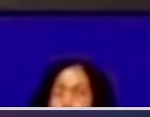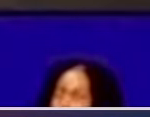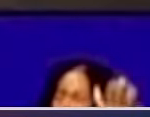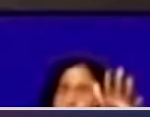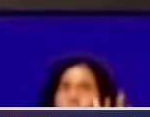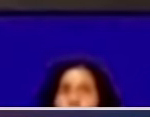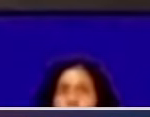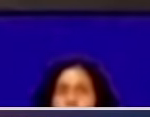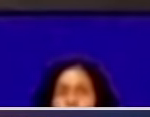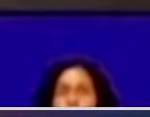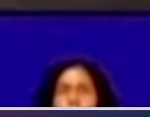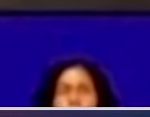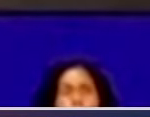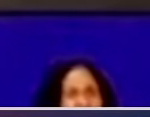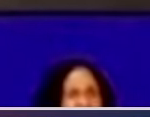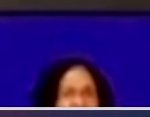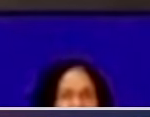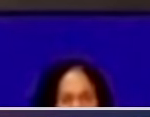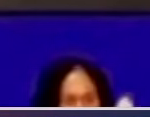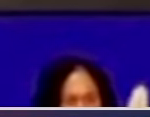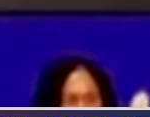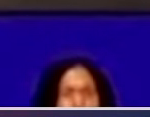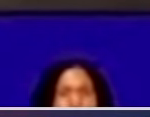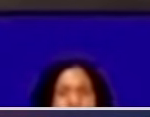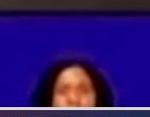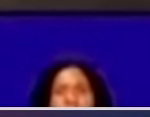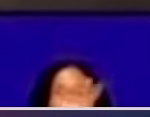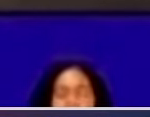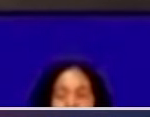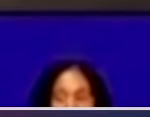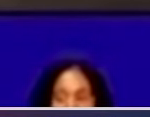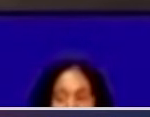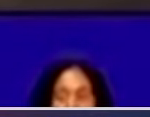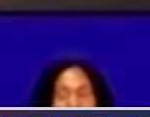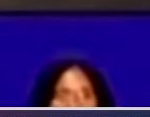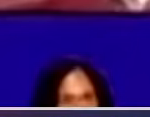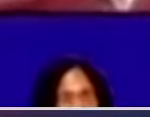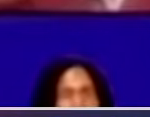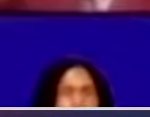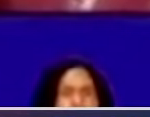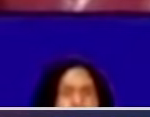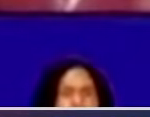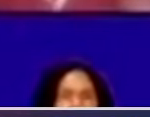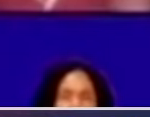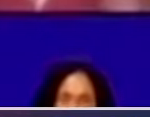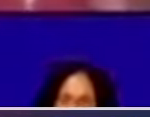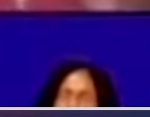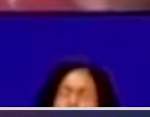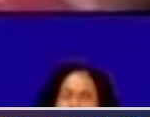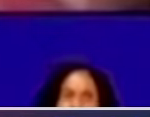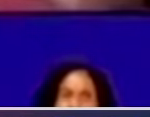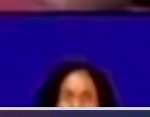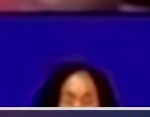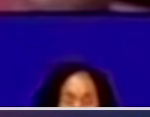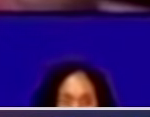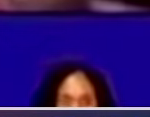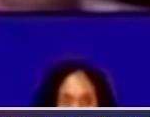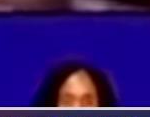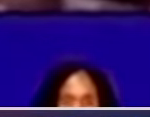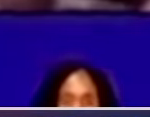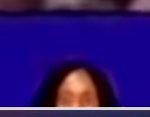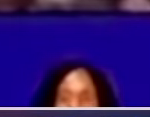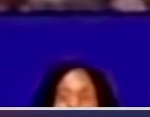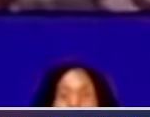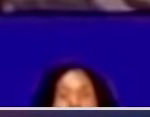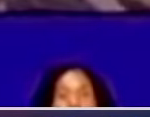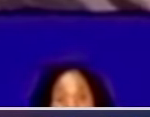doing business rankings in South Africa. And this has had a profound effect on new investments, which in turn has